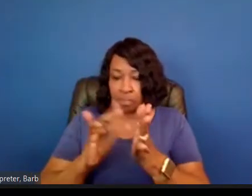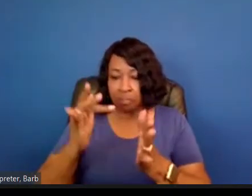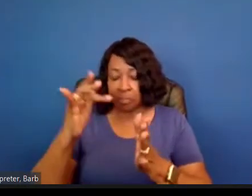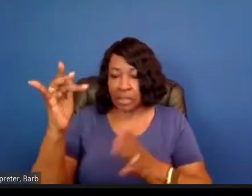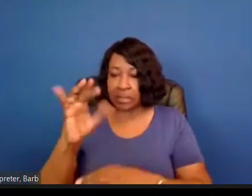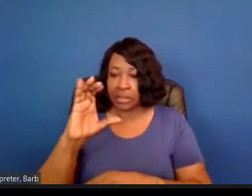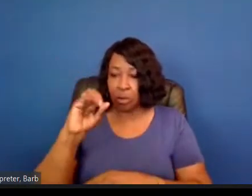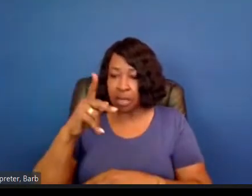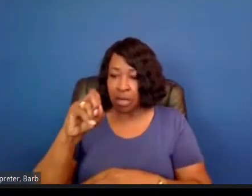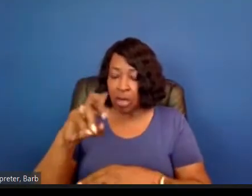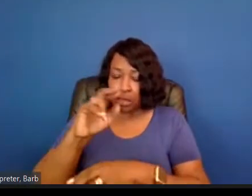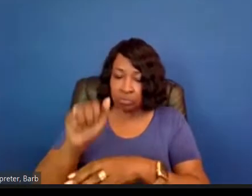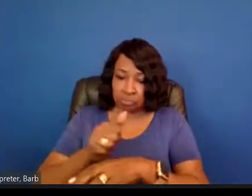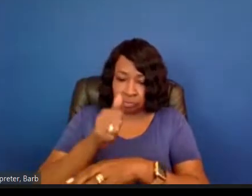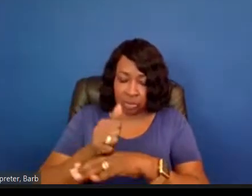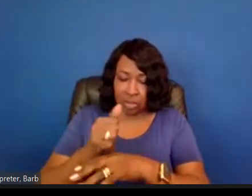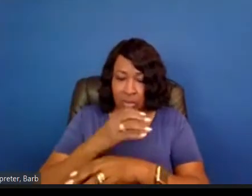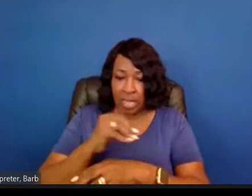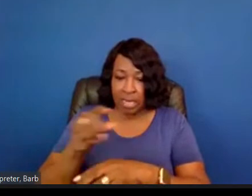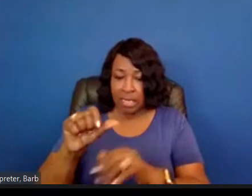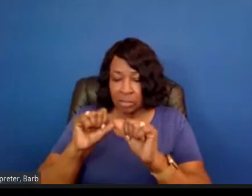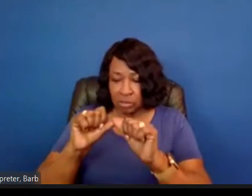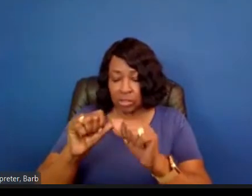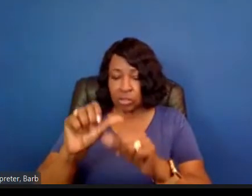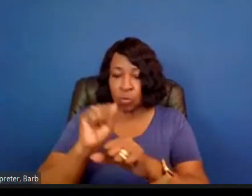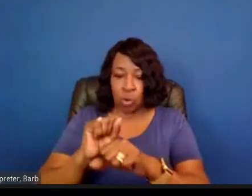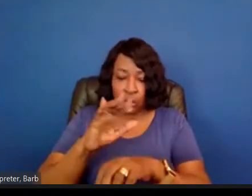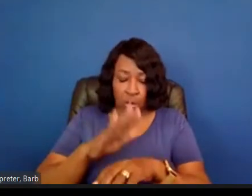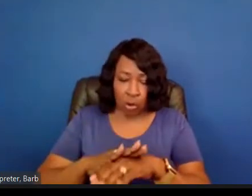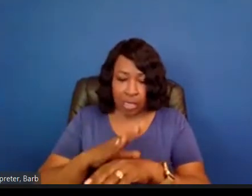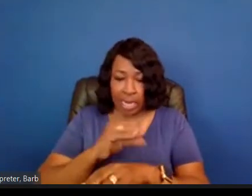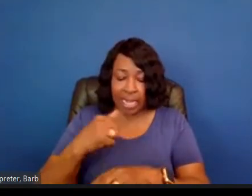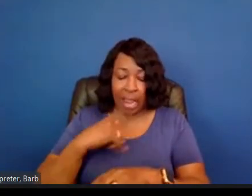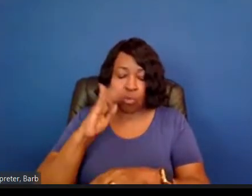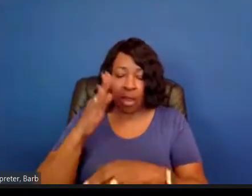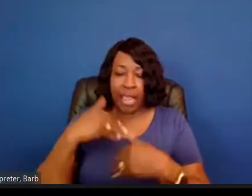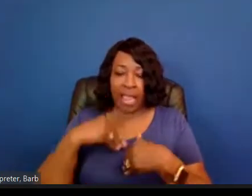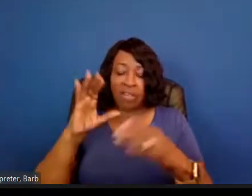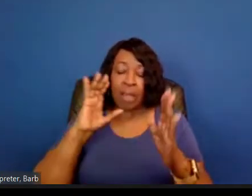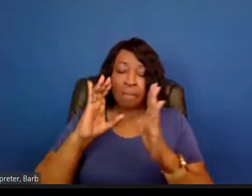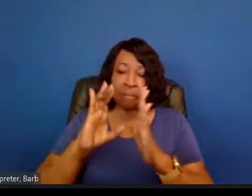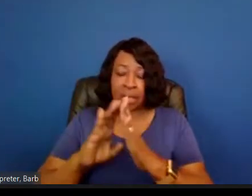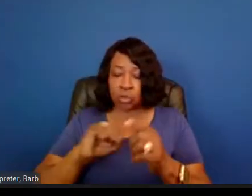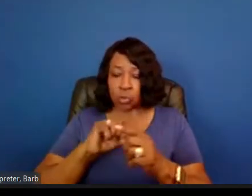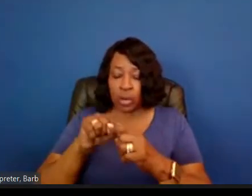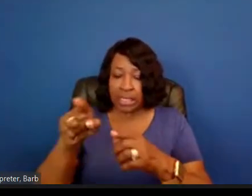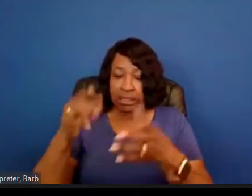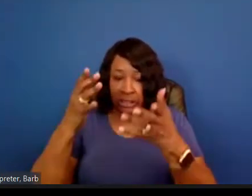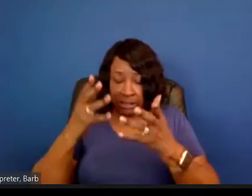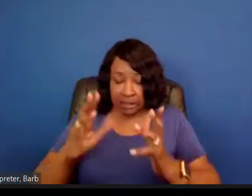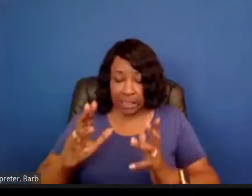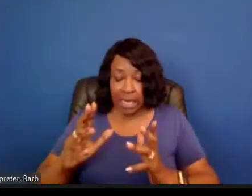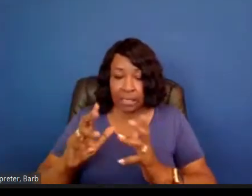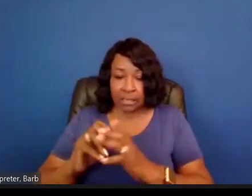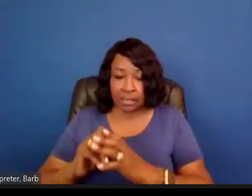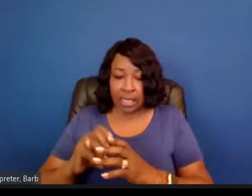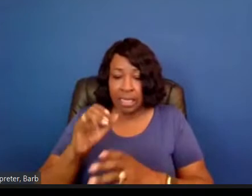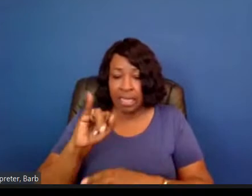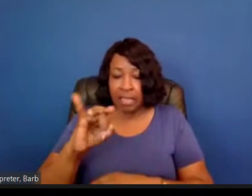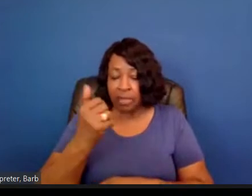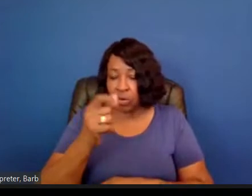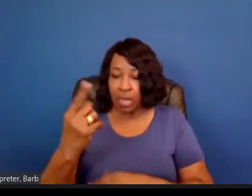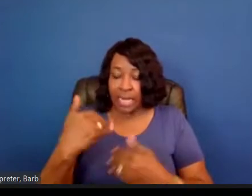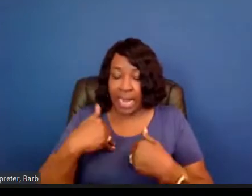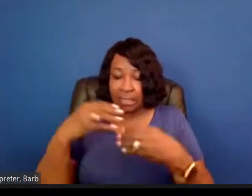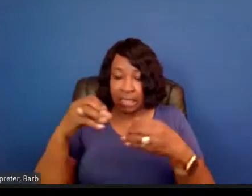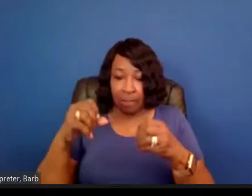installed that continues to be worked on. And I'll have pictures for the committee once that's completed as well. But if anybody has the opportunity to